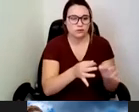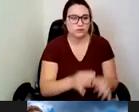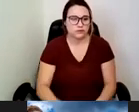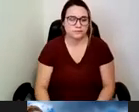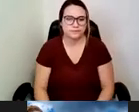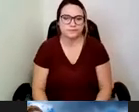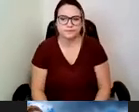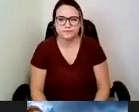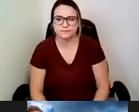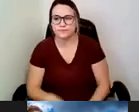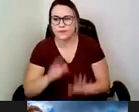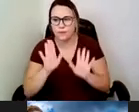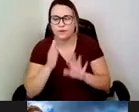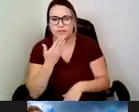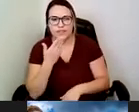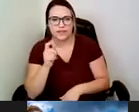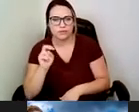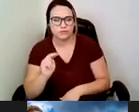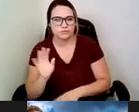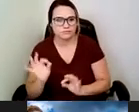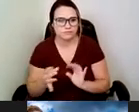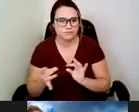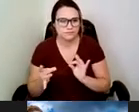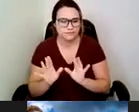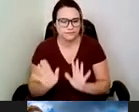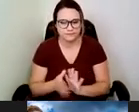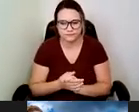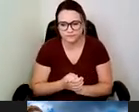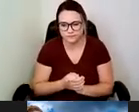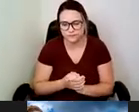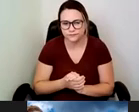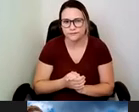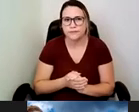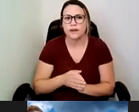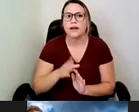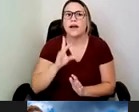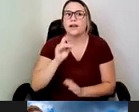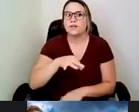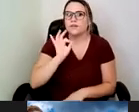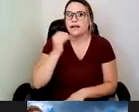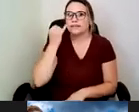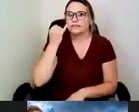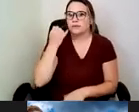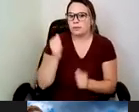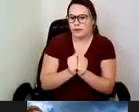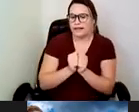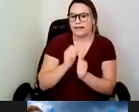Wonderful. Thank you so much for that explanation. Thank you. I do find with capacity issues, if it's an elderly spouse,